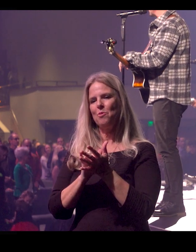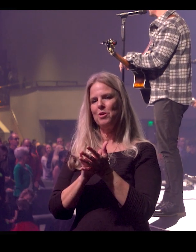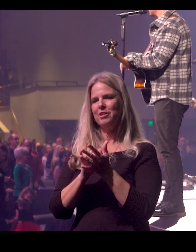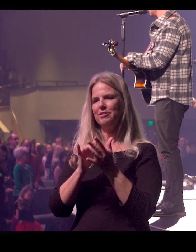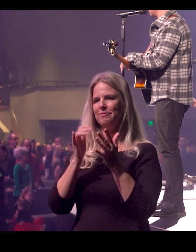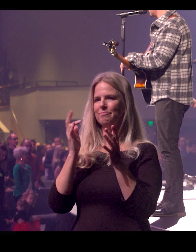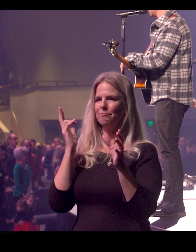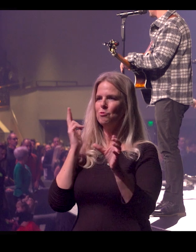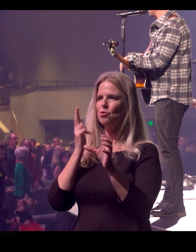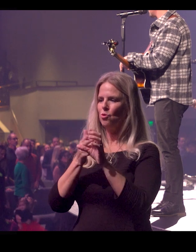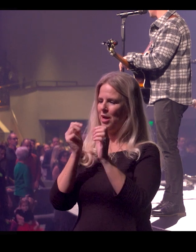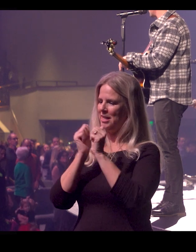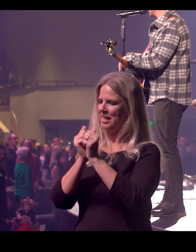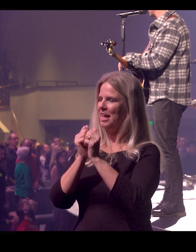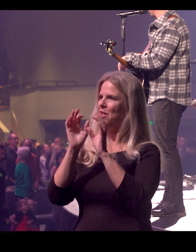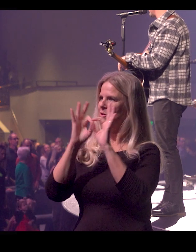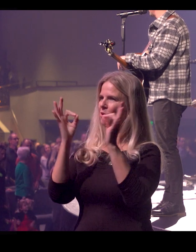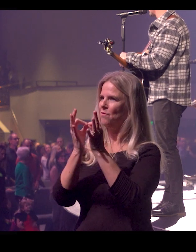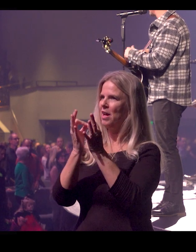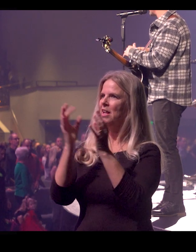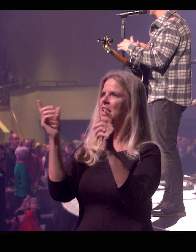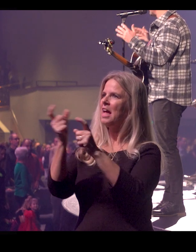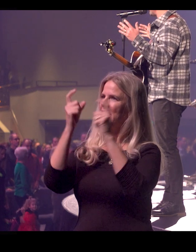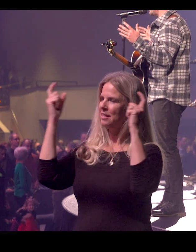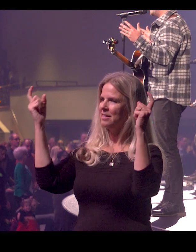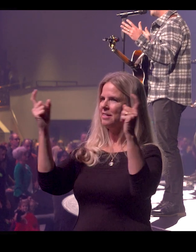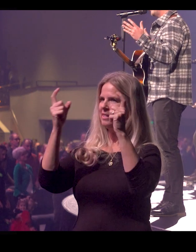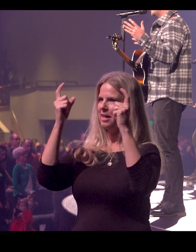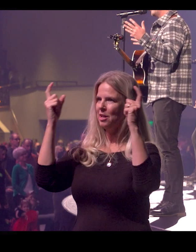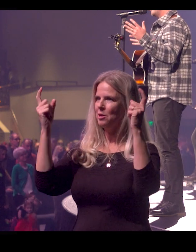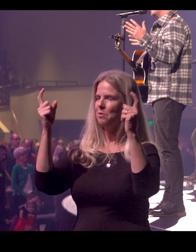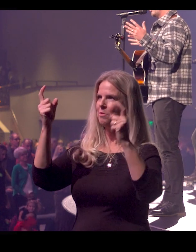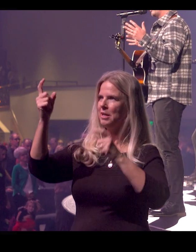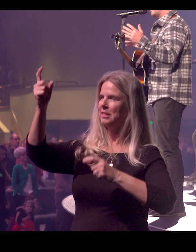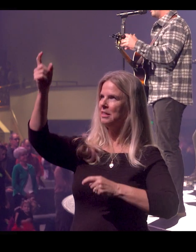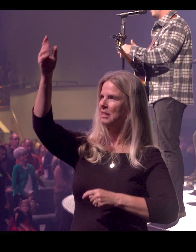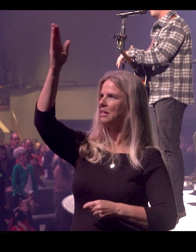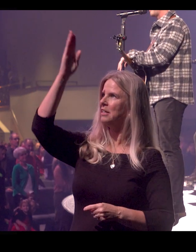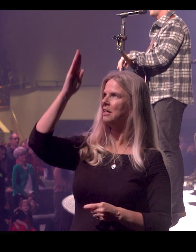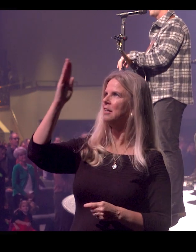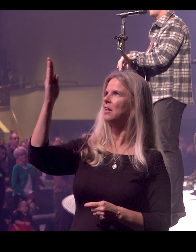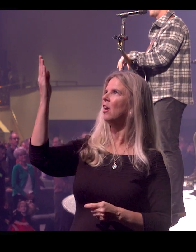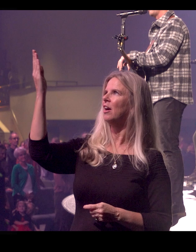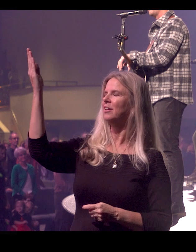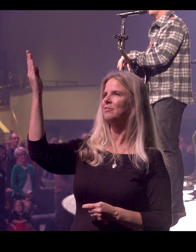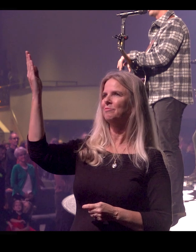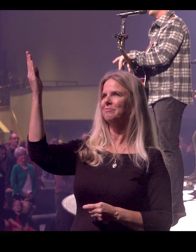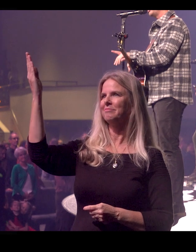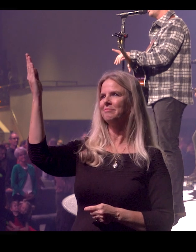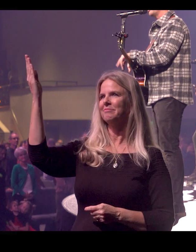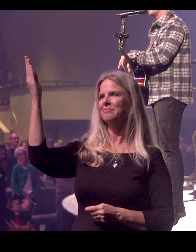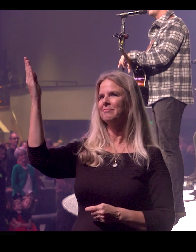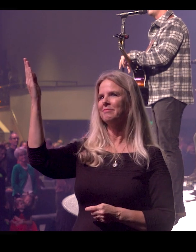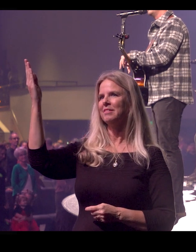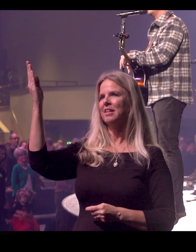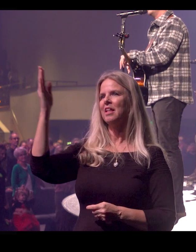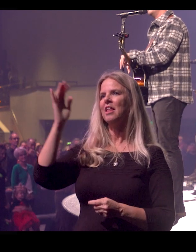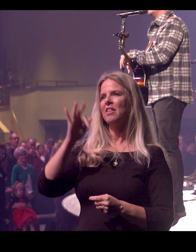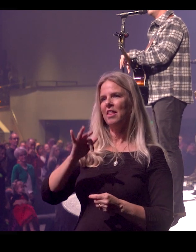infinite wonder would choose to save the world of